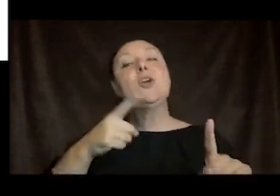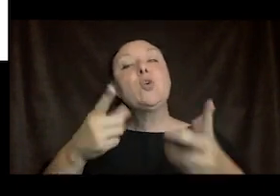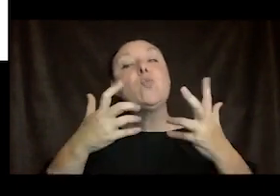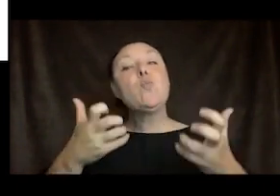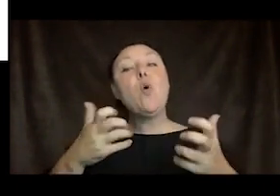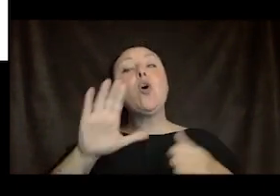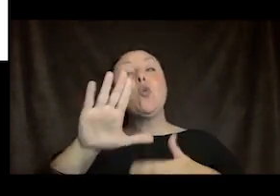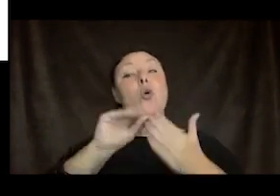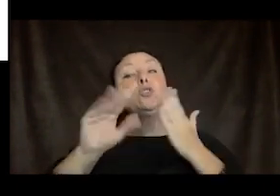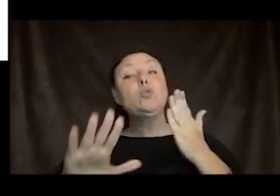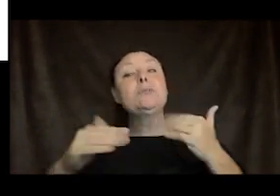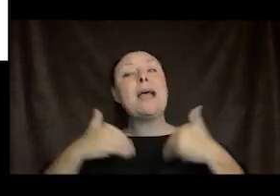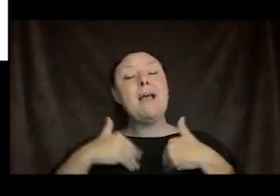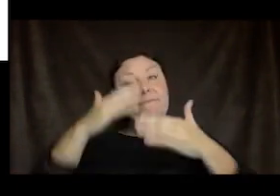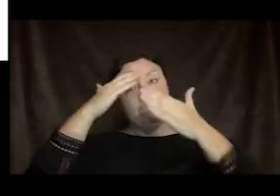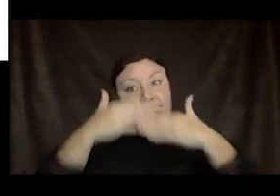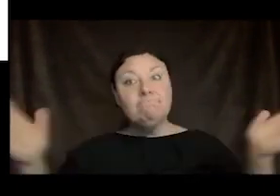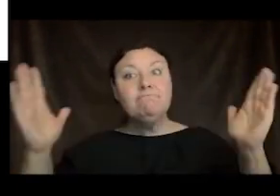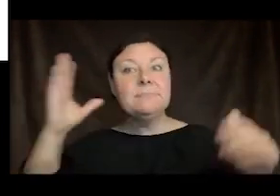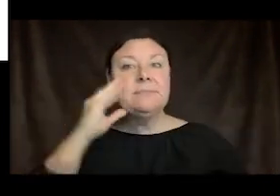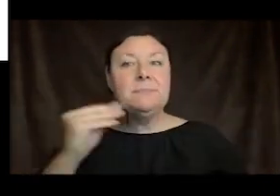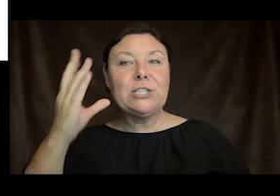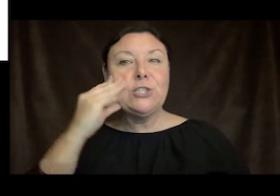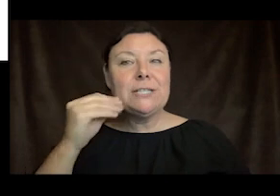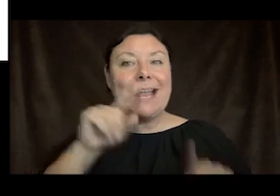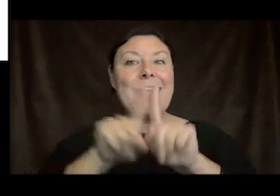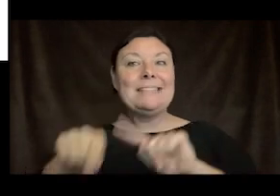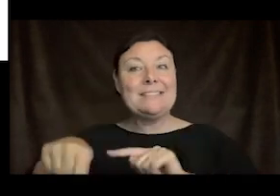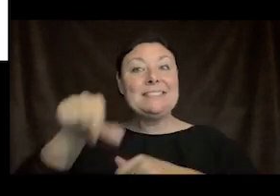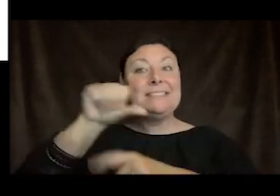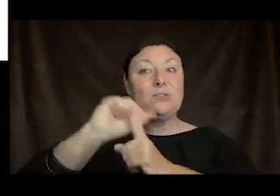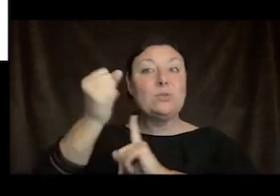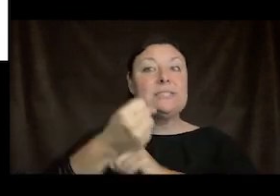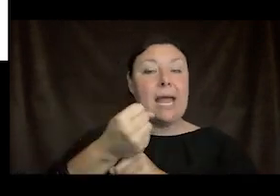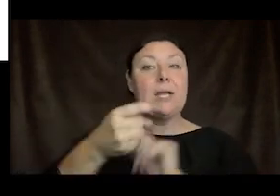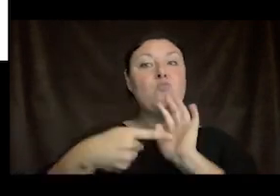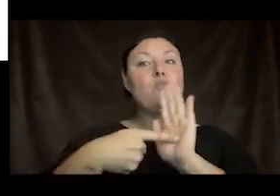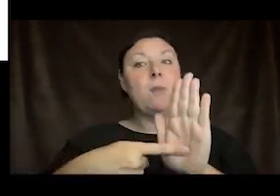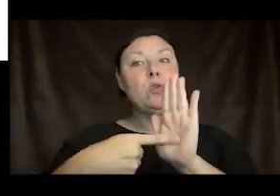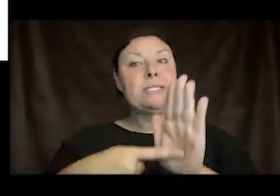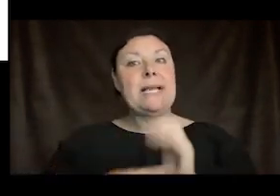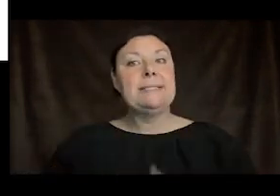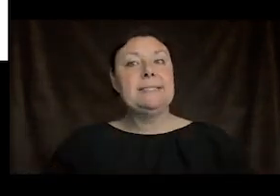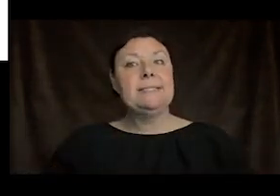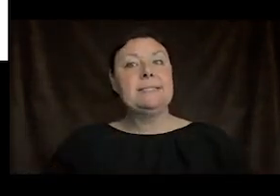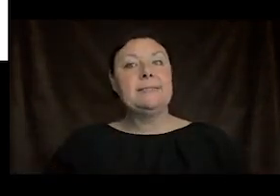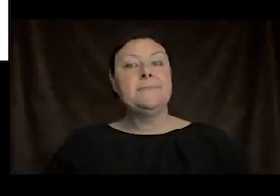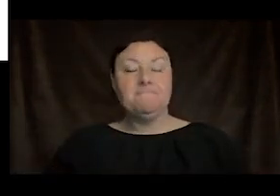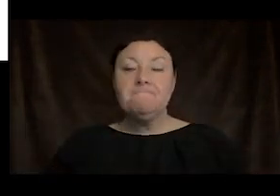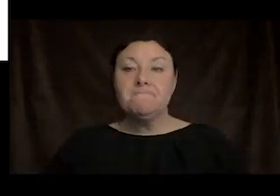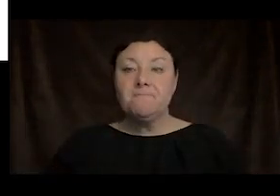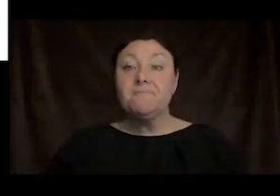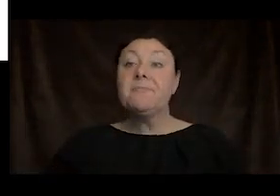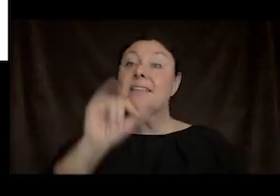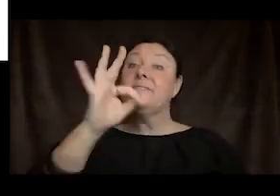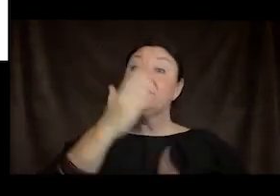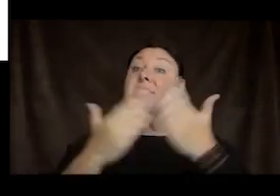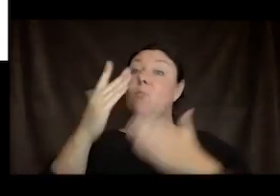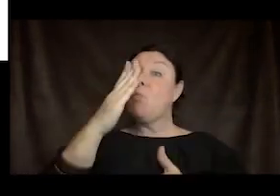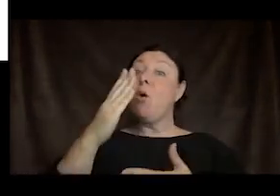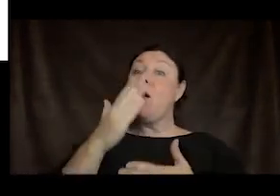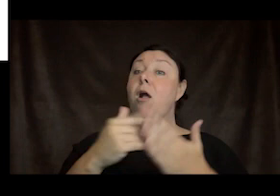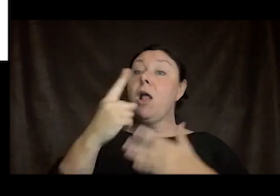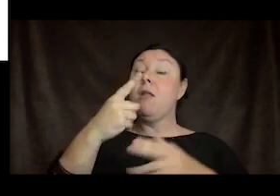have as wide of an experience as our society represents. If someone calls that